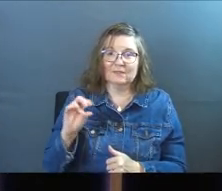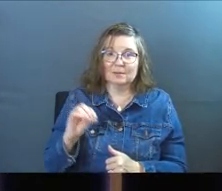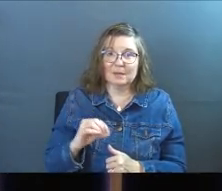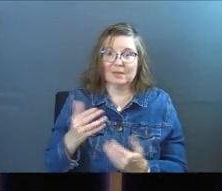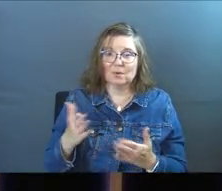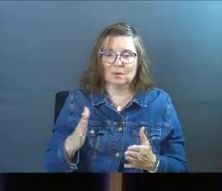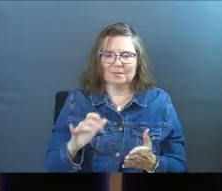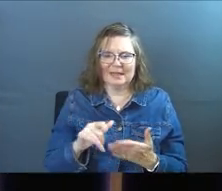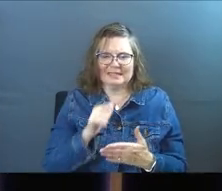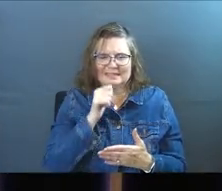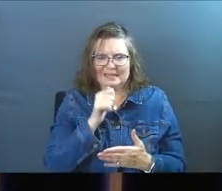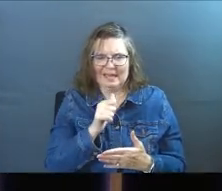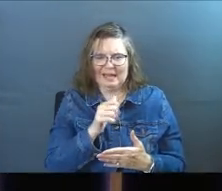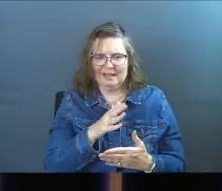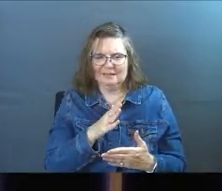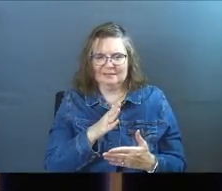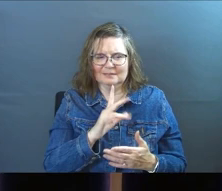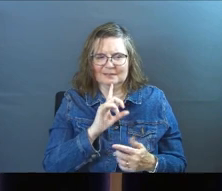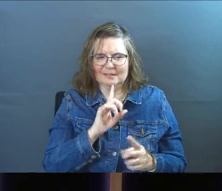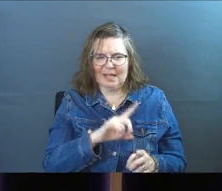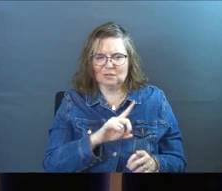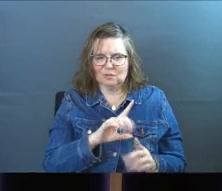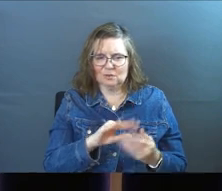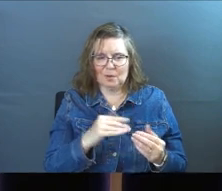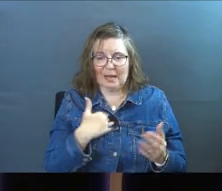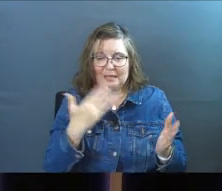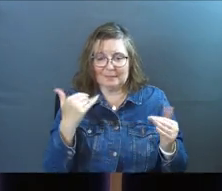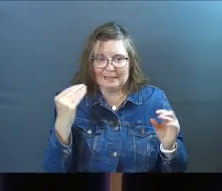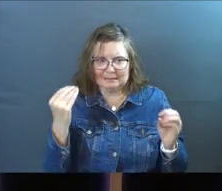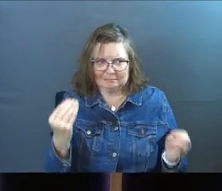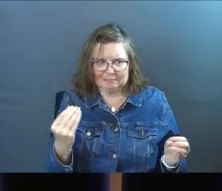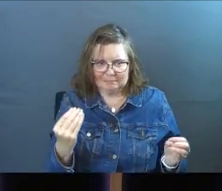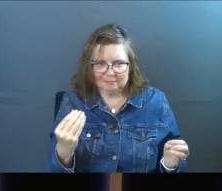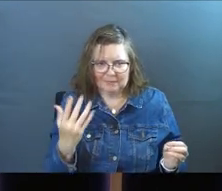70% of this room, you're like, "That's not the ending to the story I expected at all.